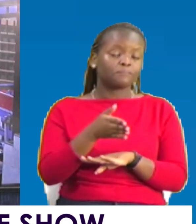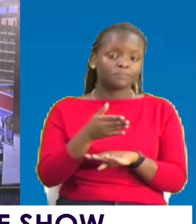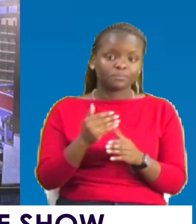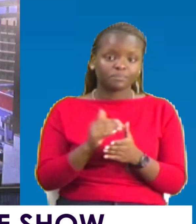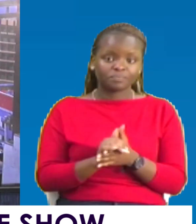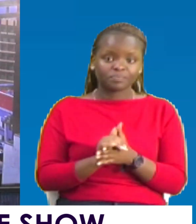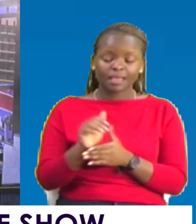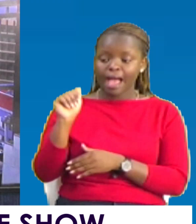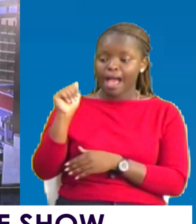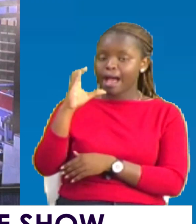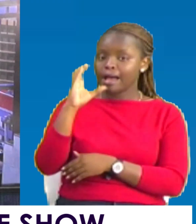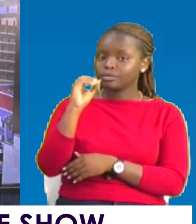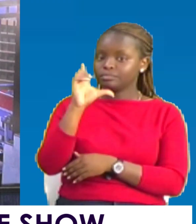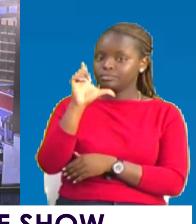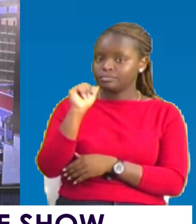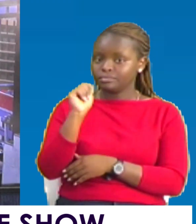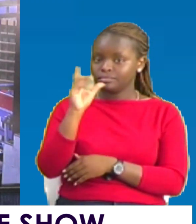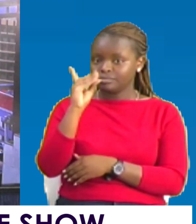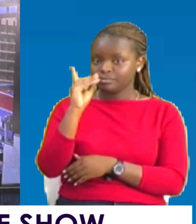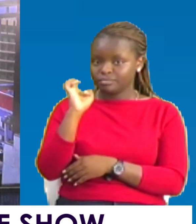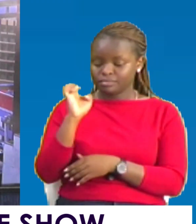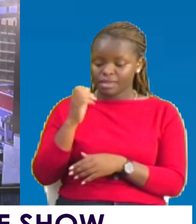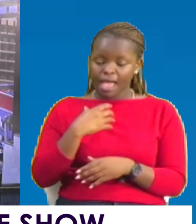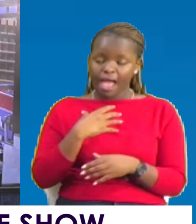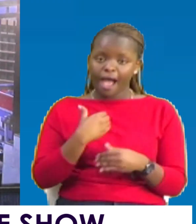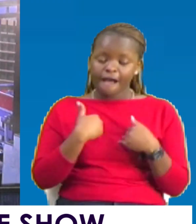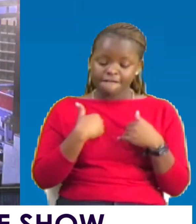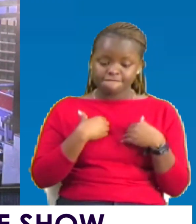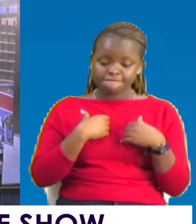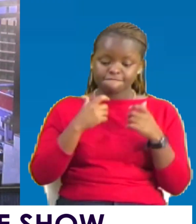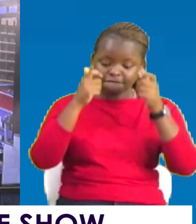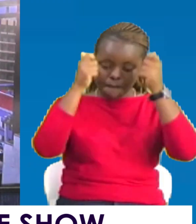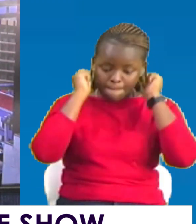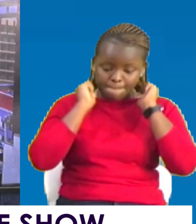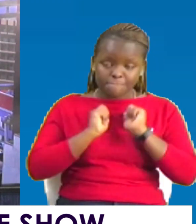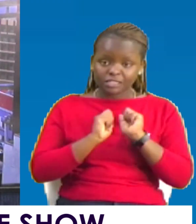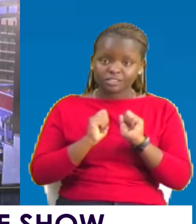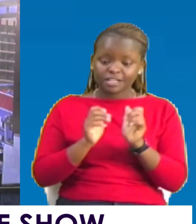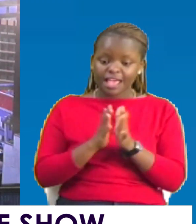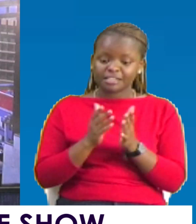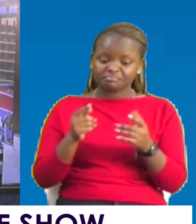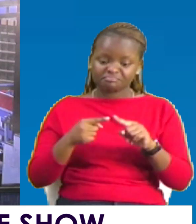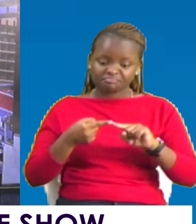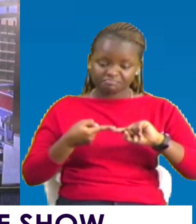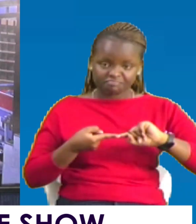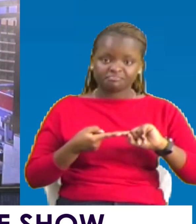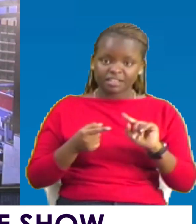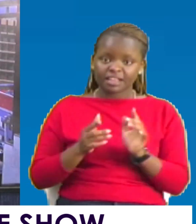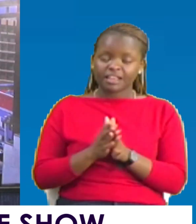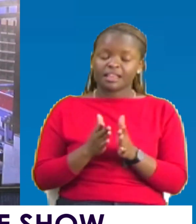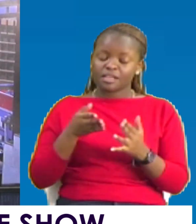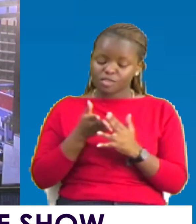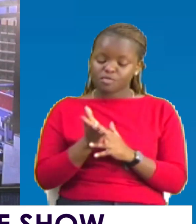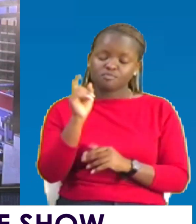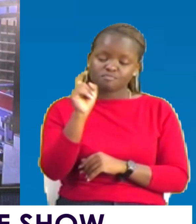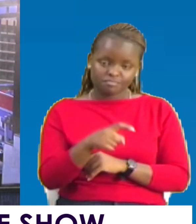the accolades. You will have medals and you will have scars, but you need to grow through the scars and the medals of life. Trust